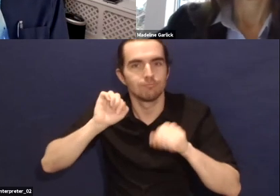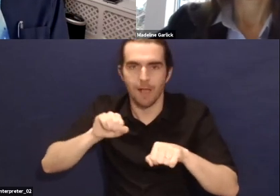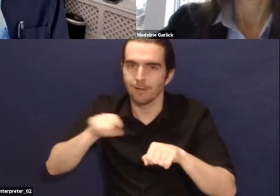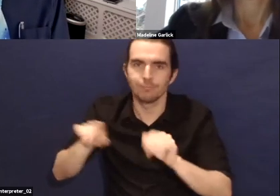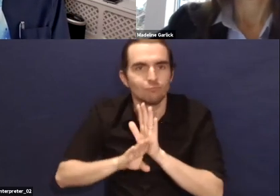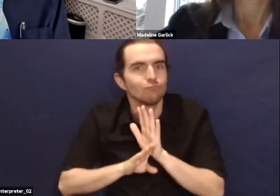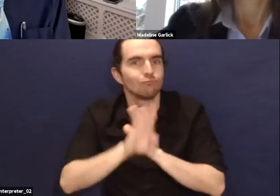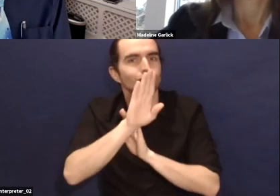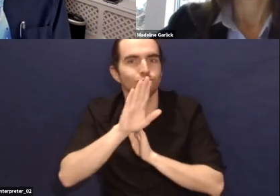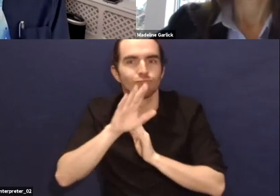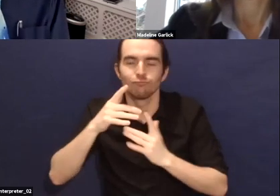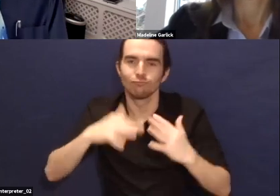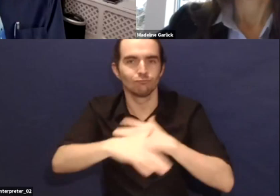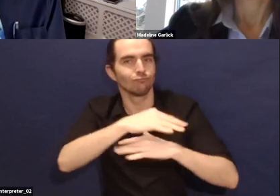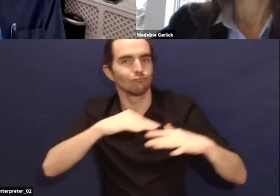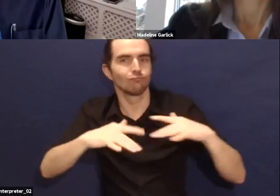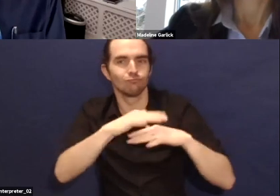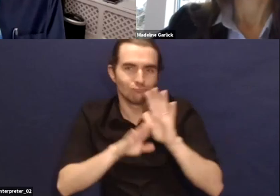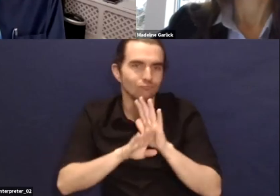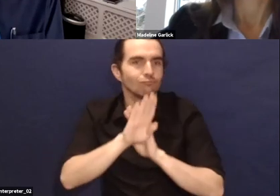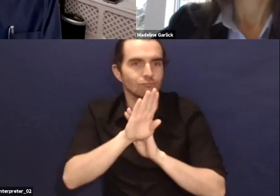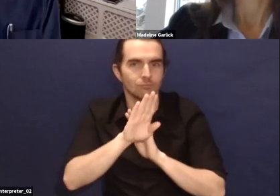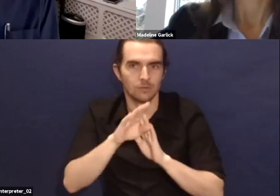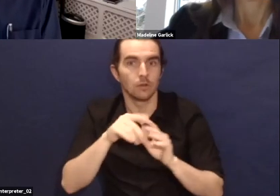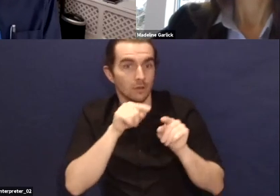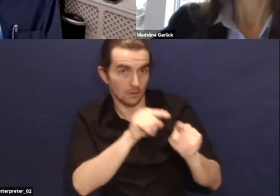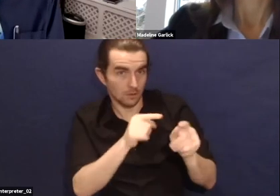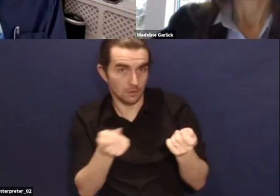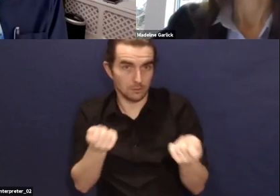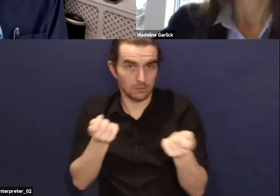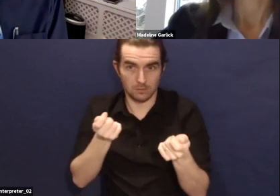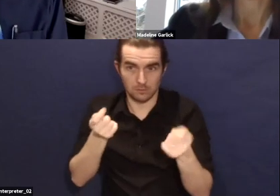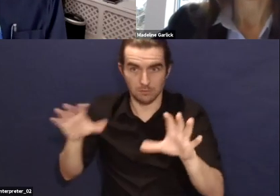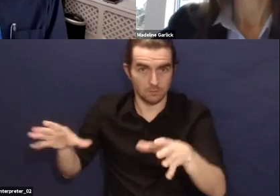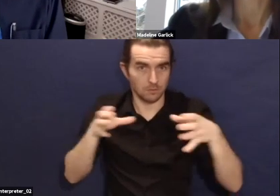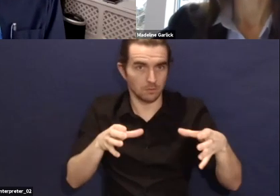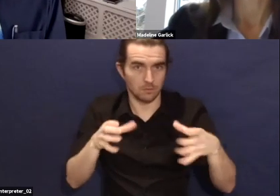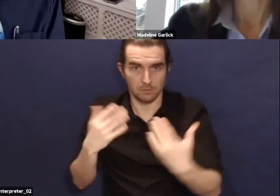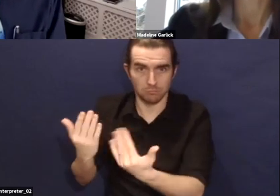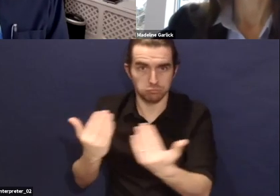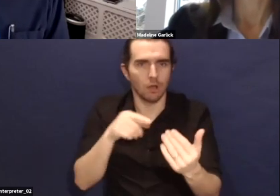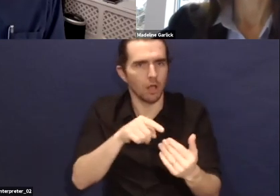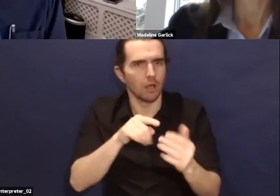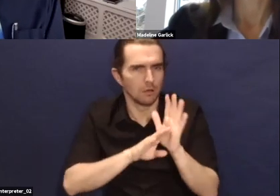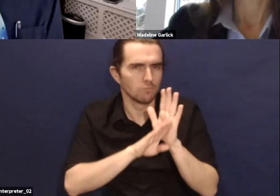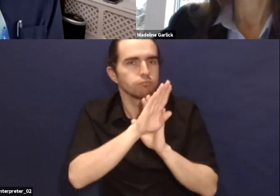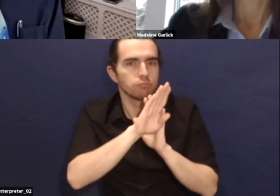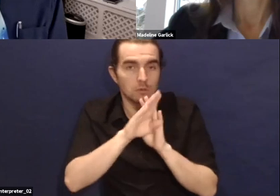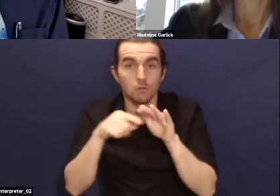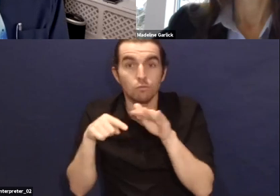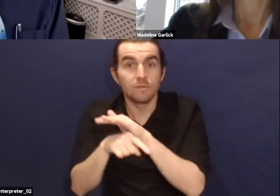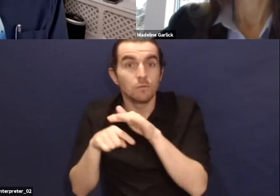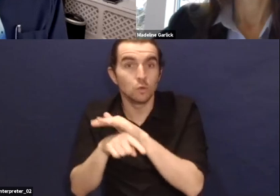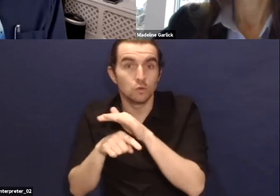any talents whatsoever. They come with experience. They come with knowledge. There is during